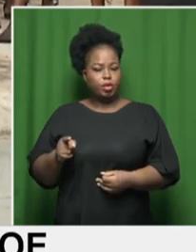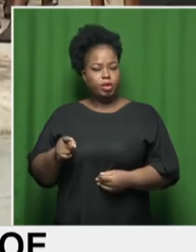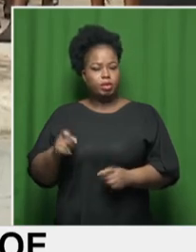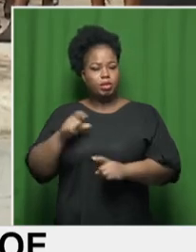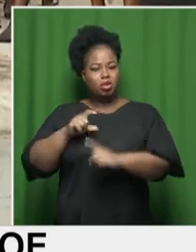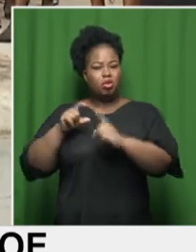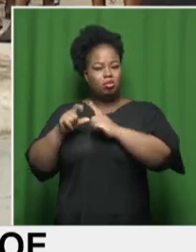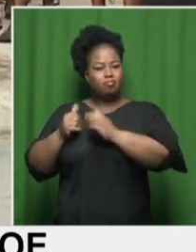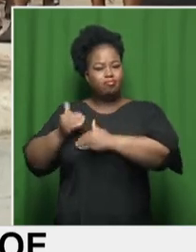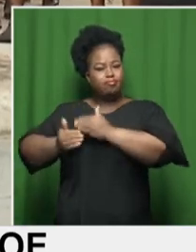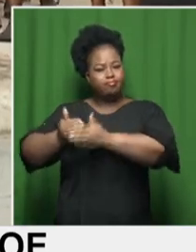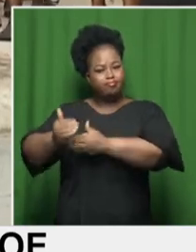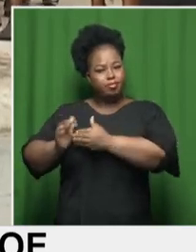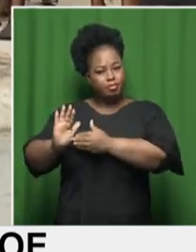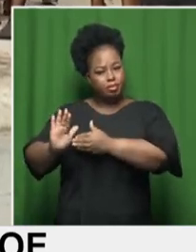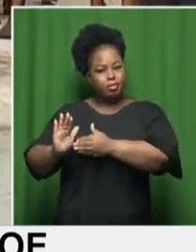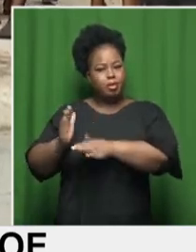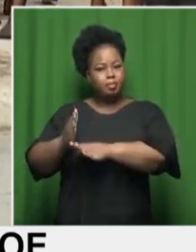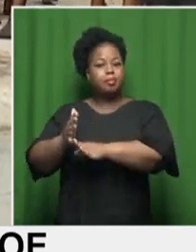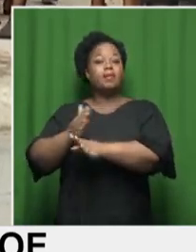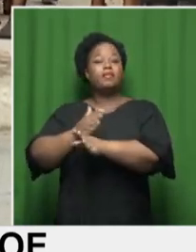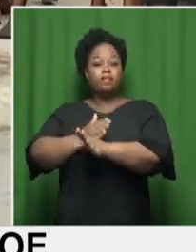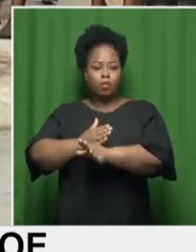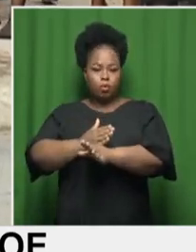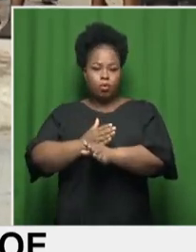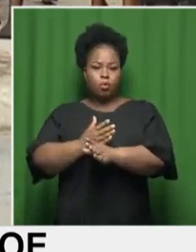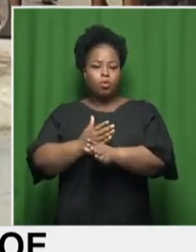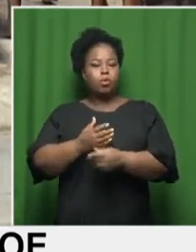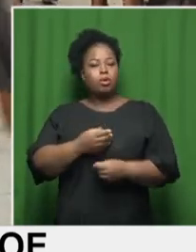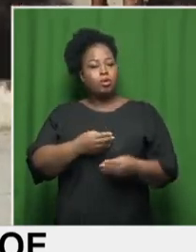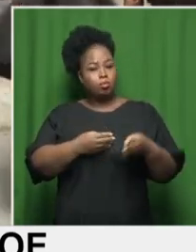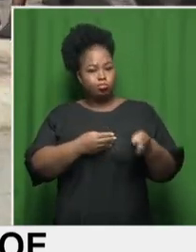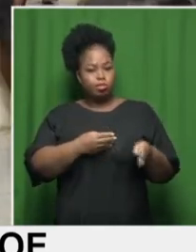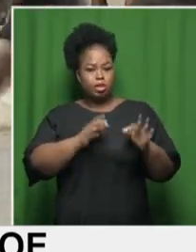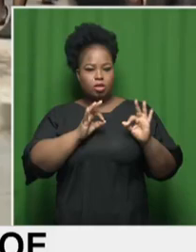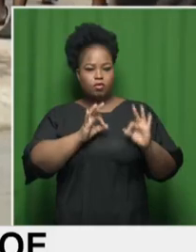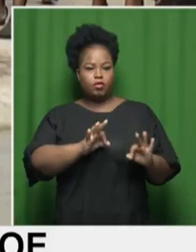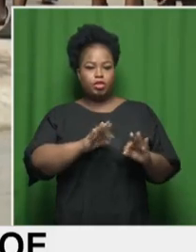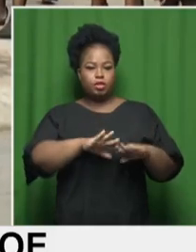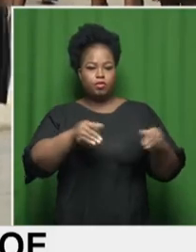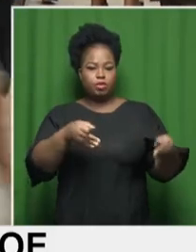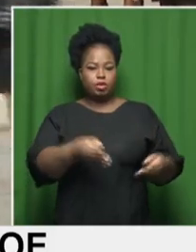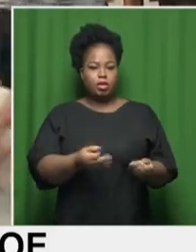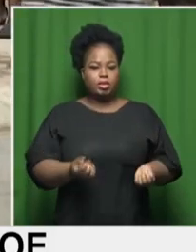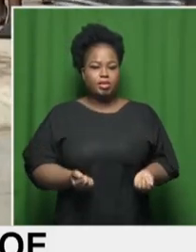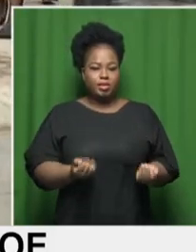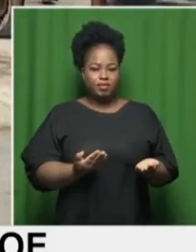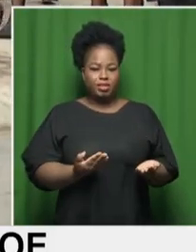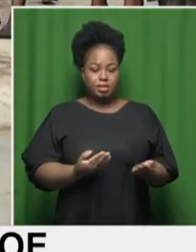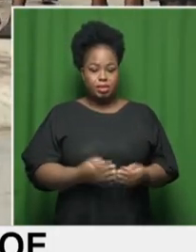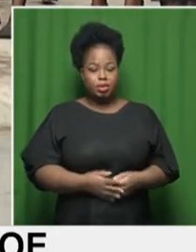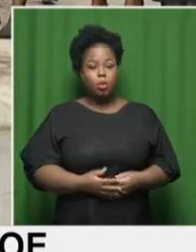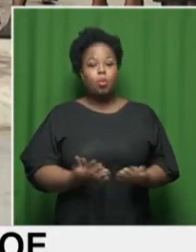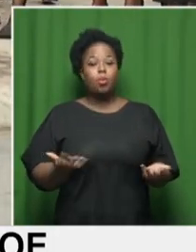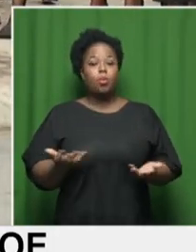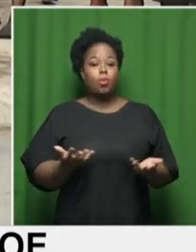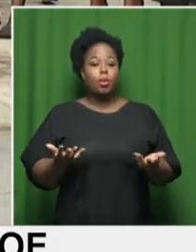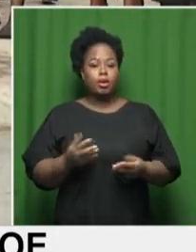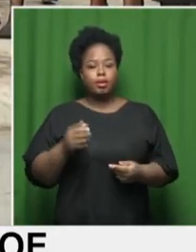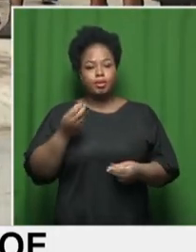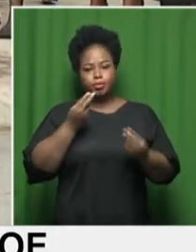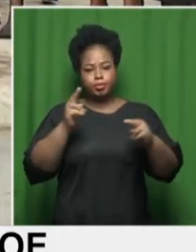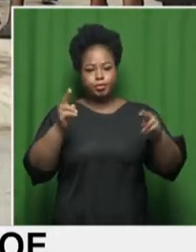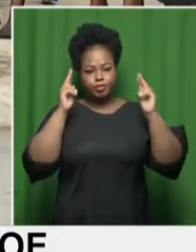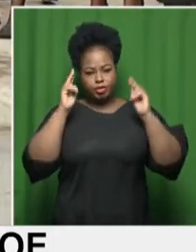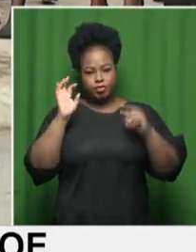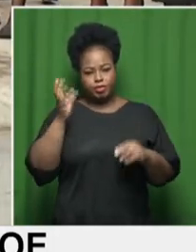rituals before they go to that official funeral service at the University of the